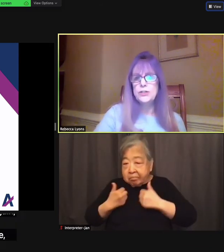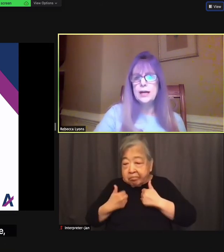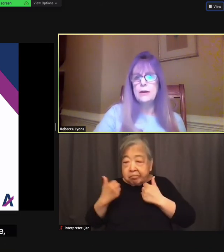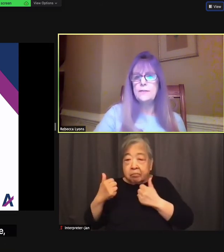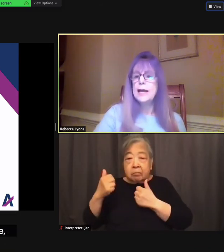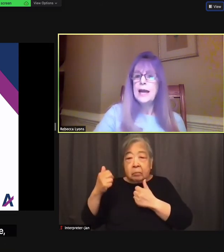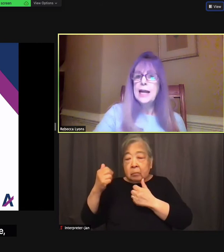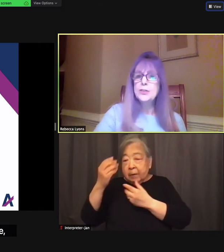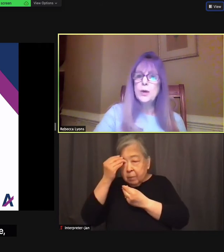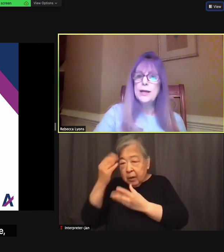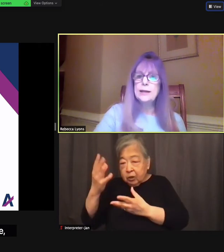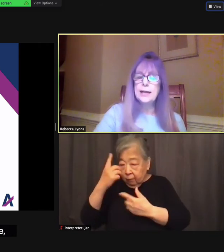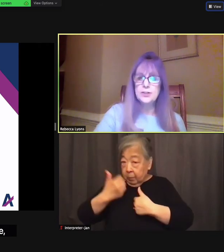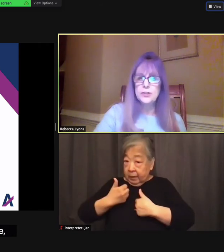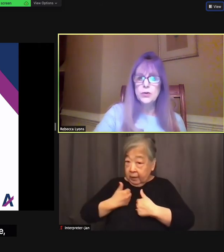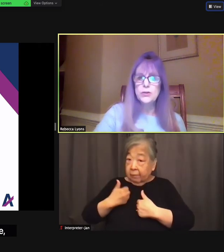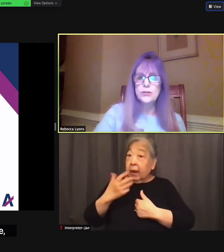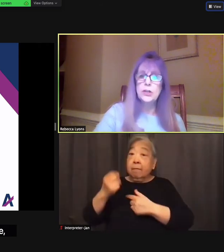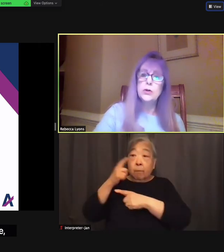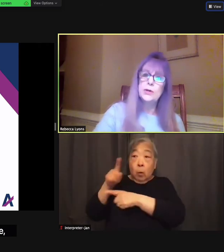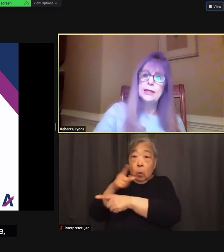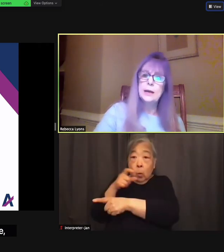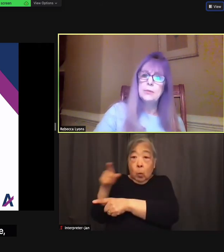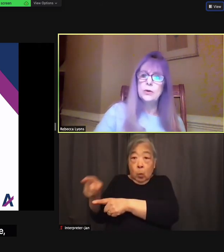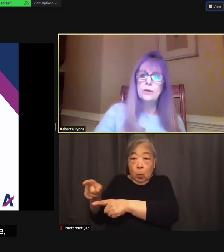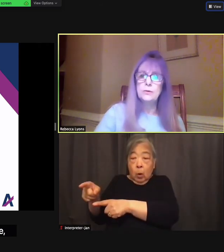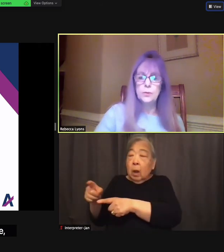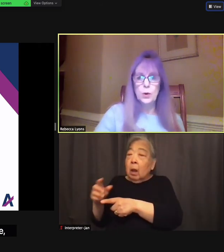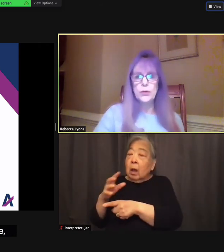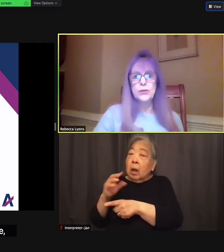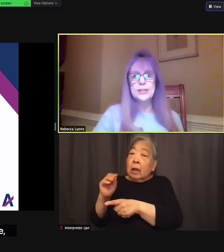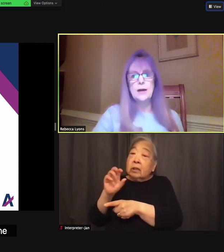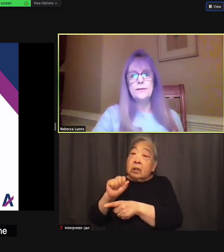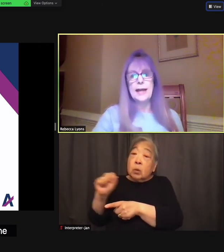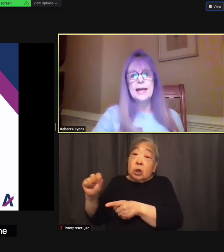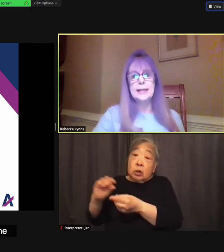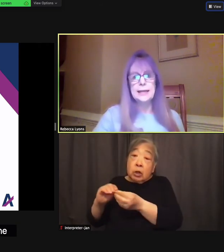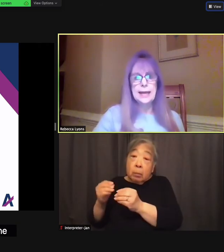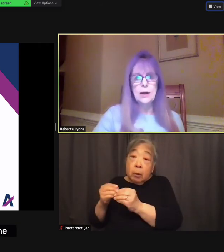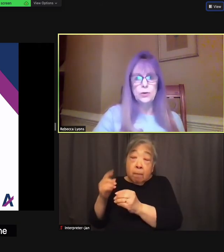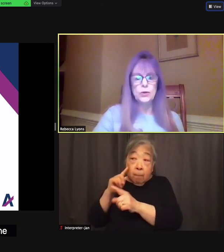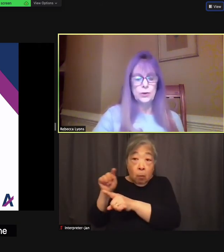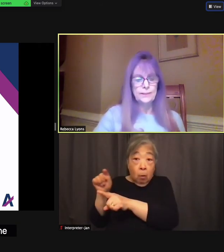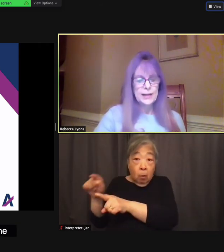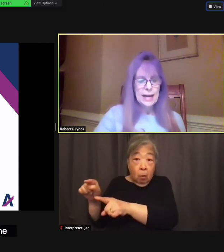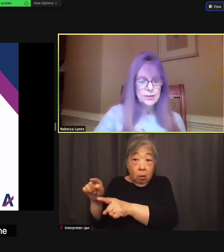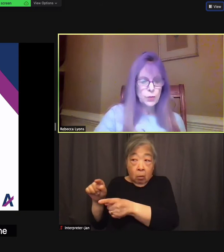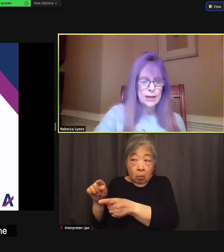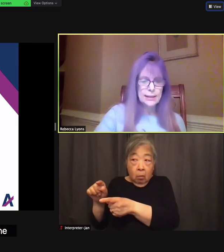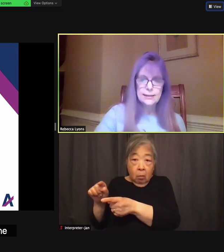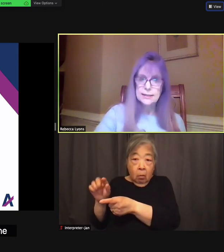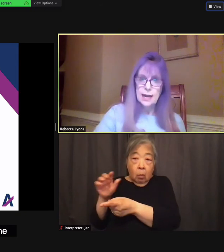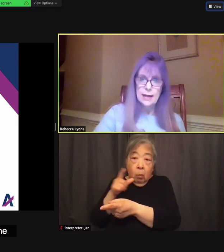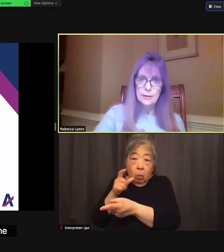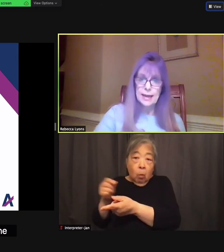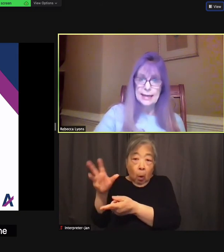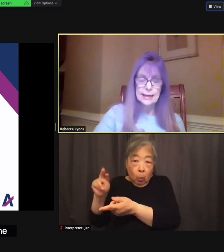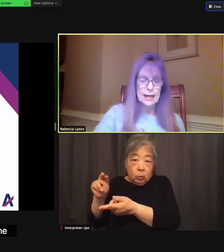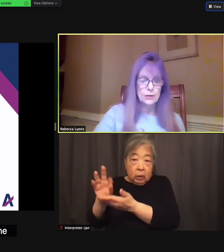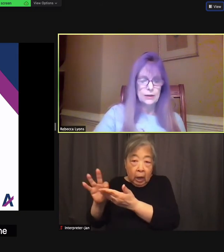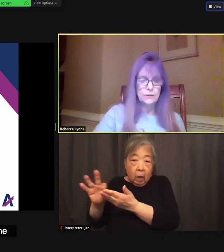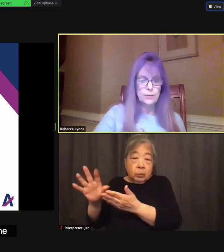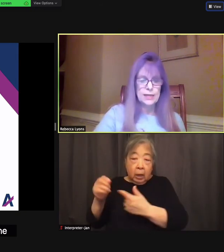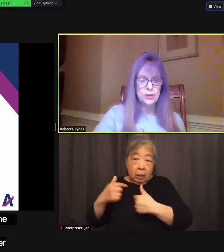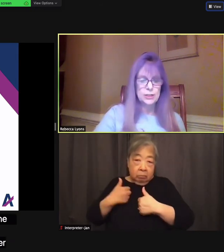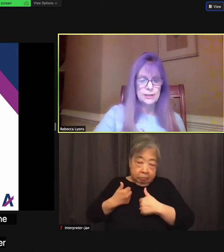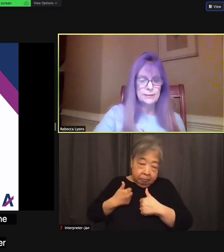and yourself, as well as the social security number for both yourself and the account owner, as well as the bank